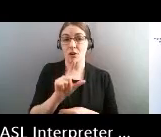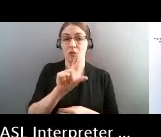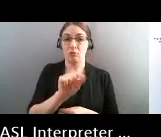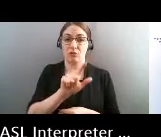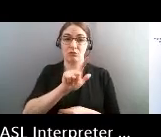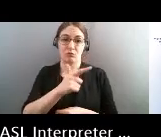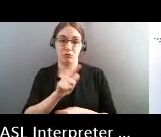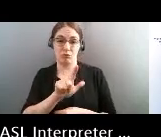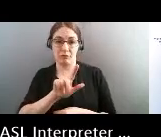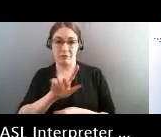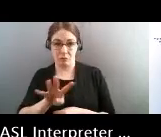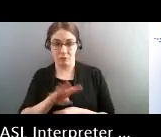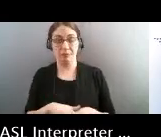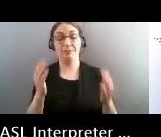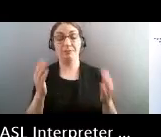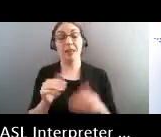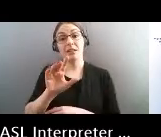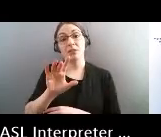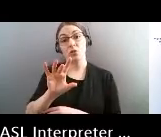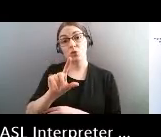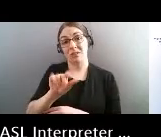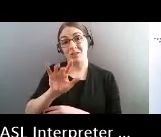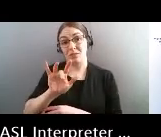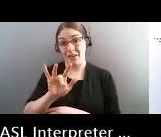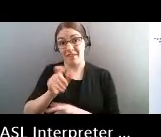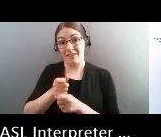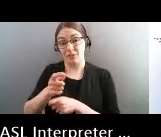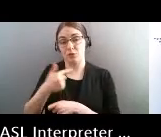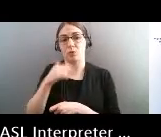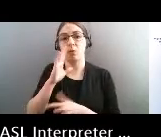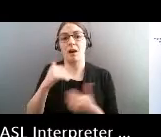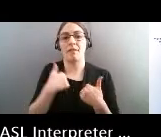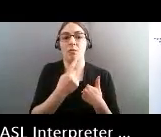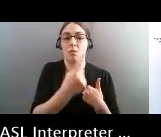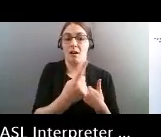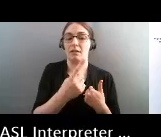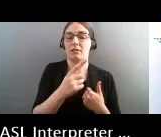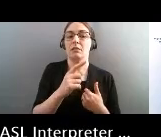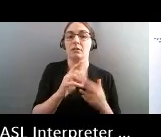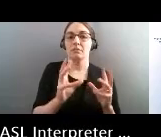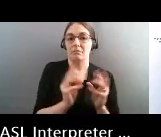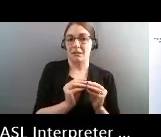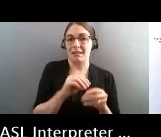have one in May and another one at the end of the year as well.